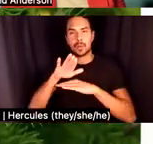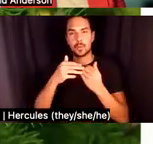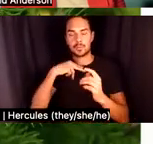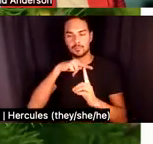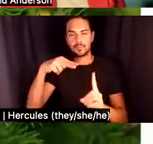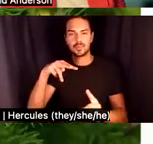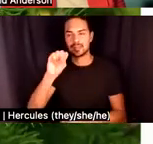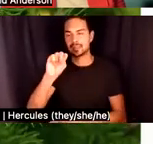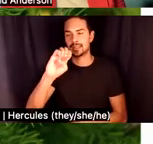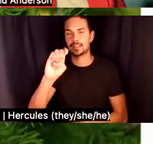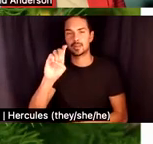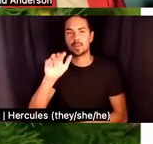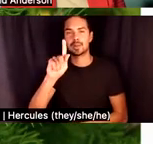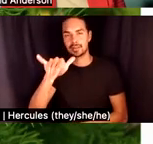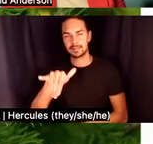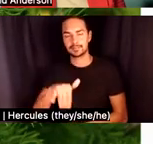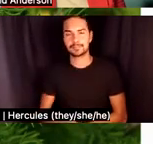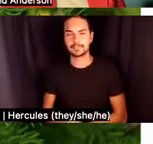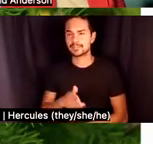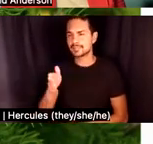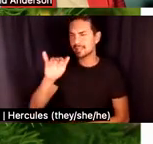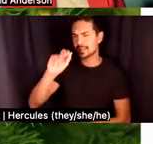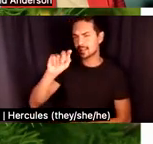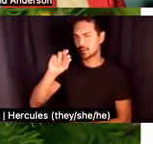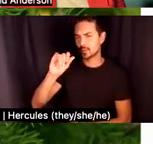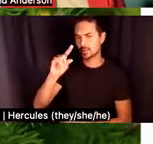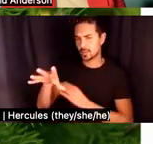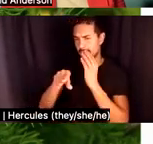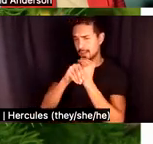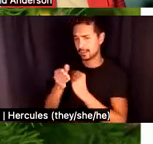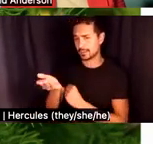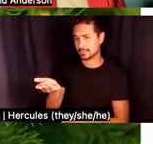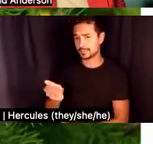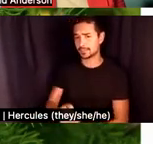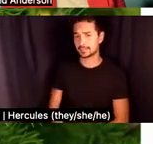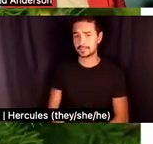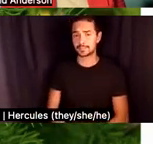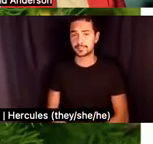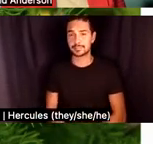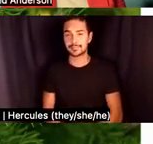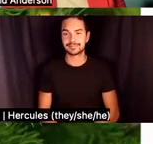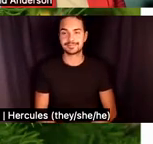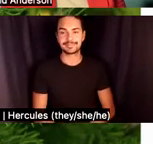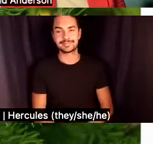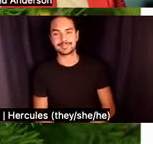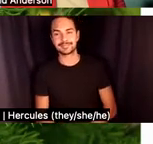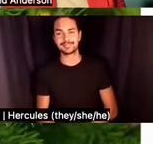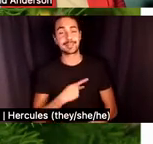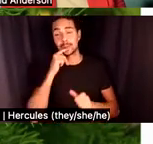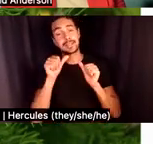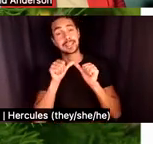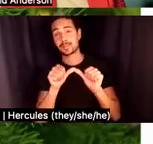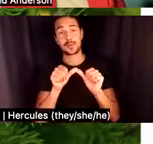section? All right, well, I'll just kind of keep going for a hot